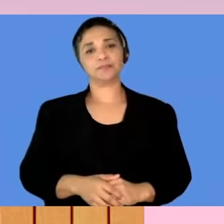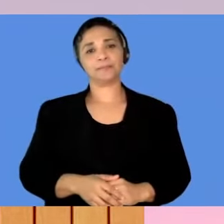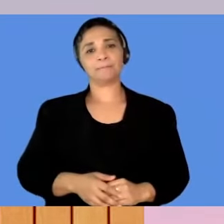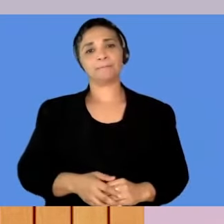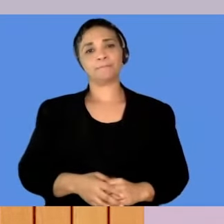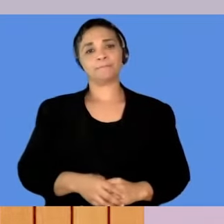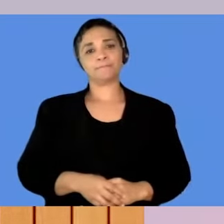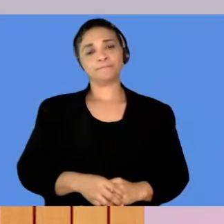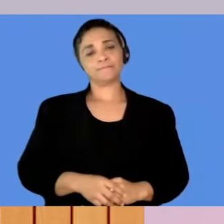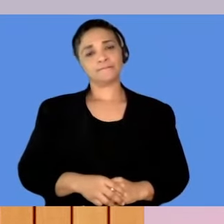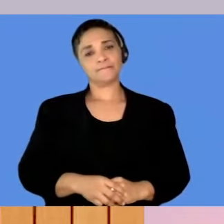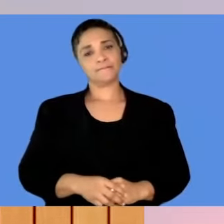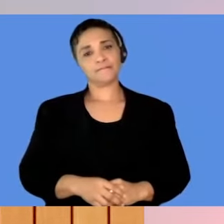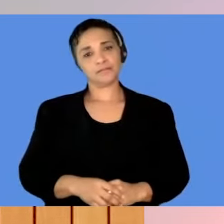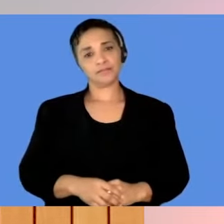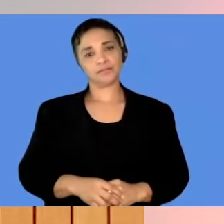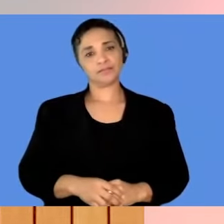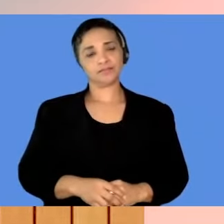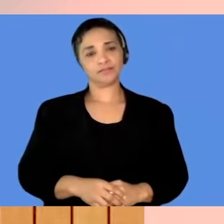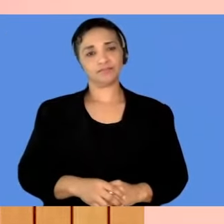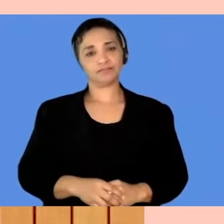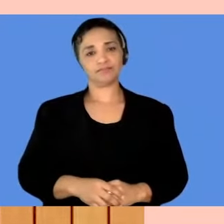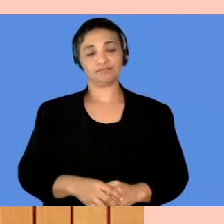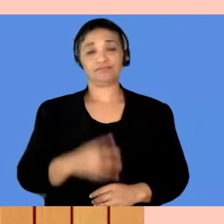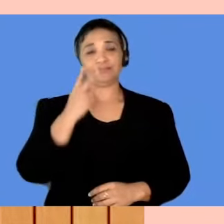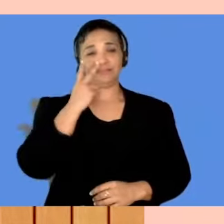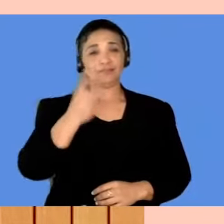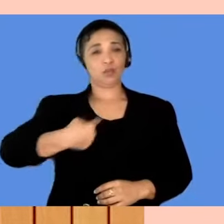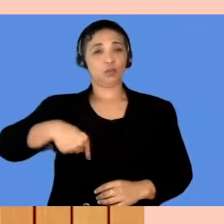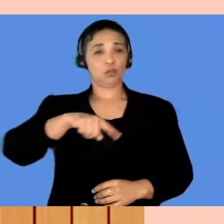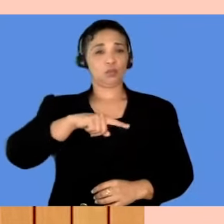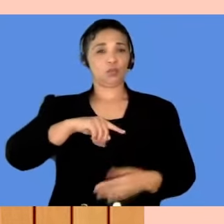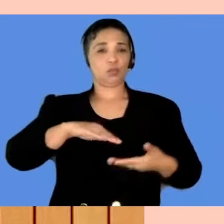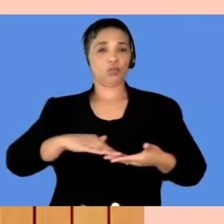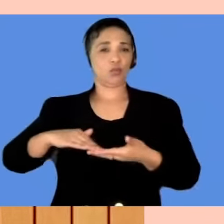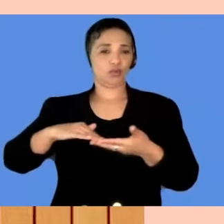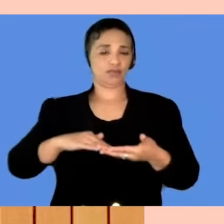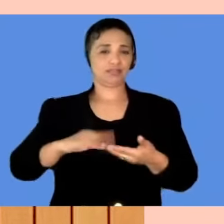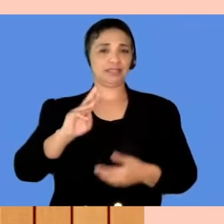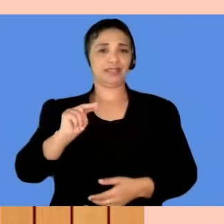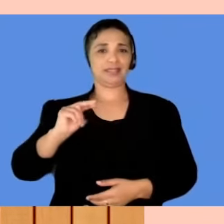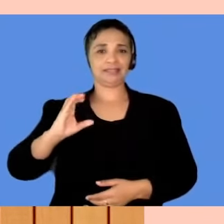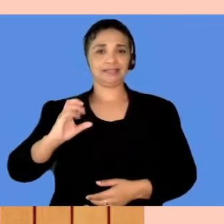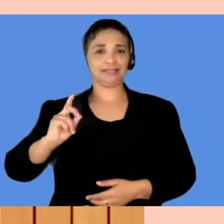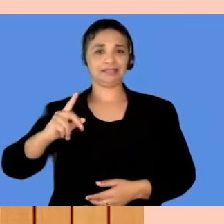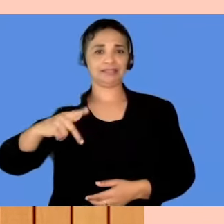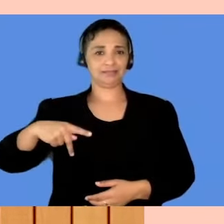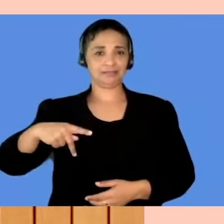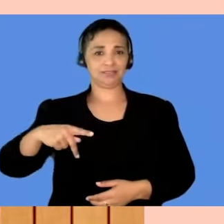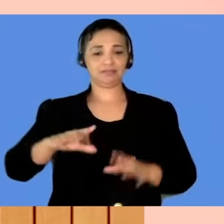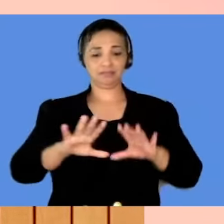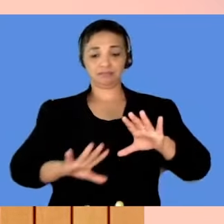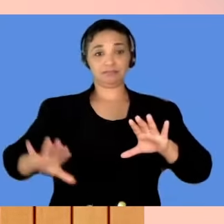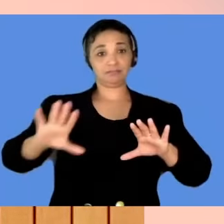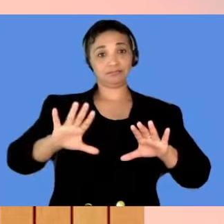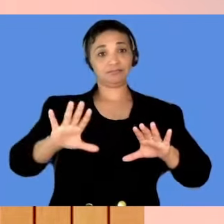If you look at our initiative from NCPEDP, we just had elections in 5 states in last